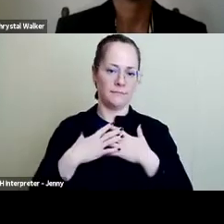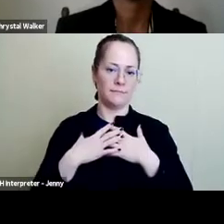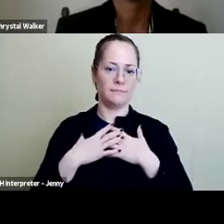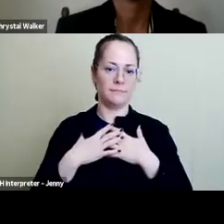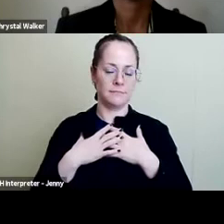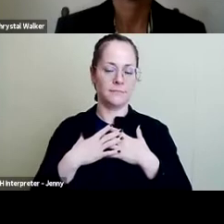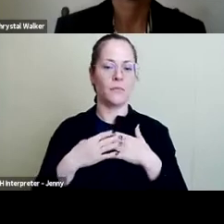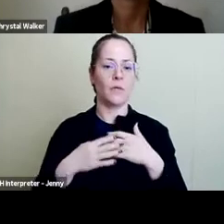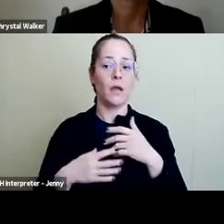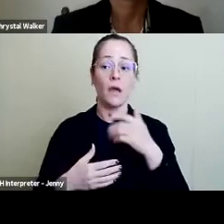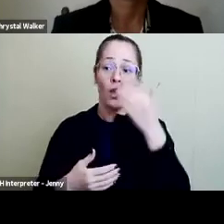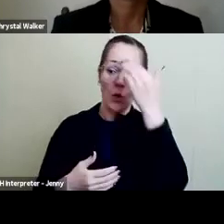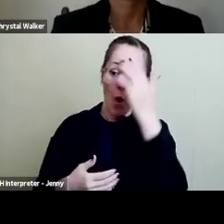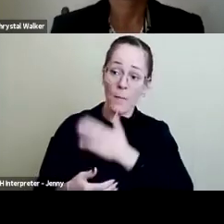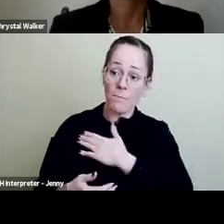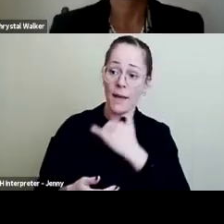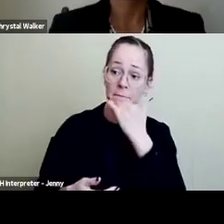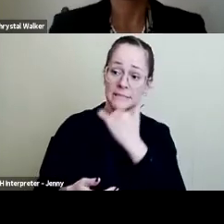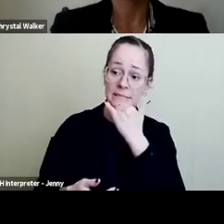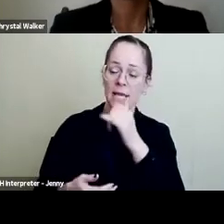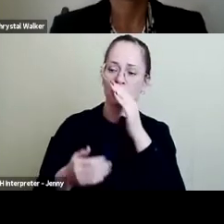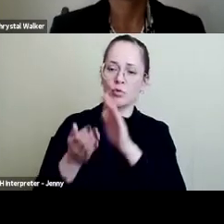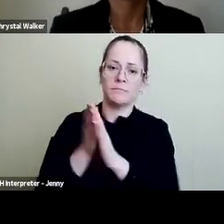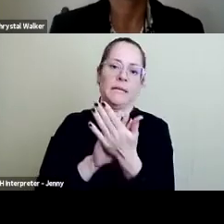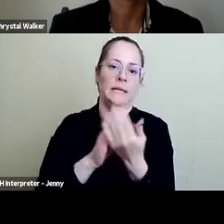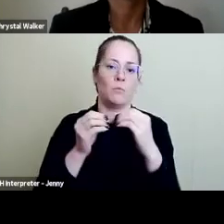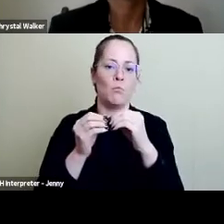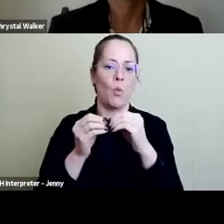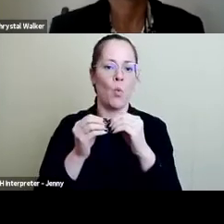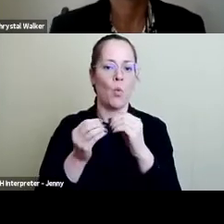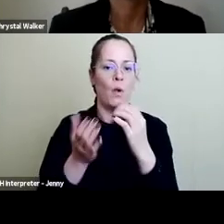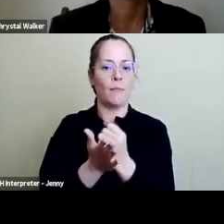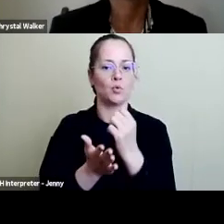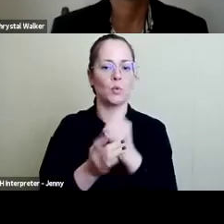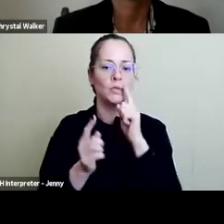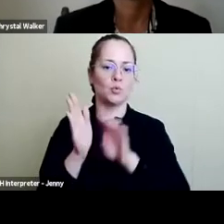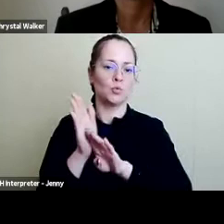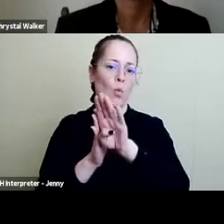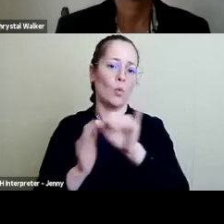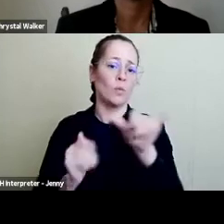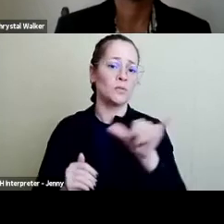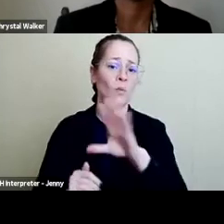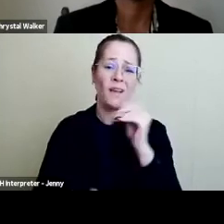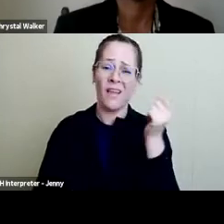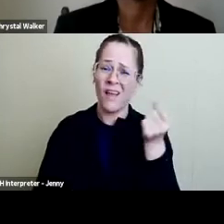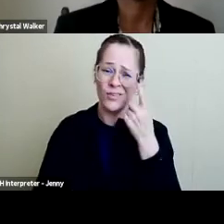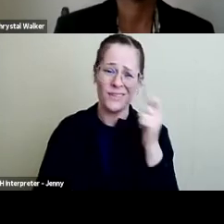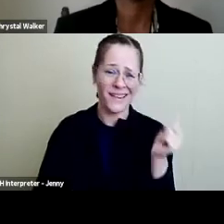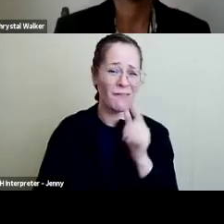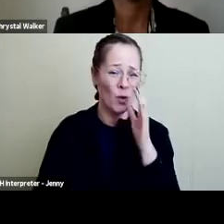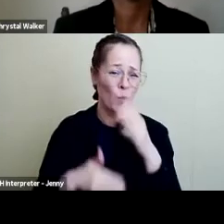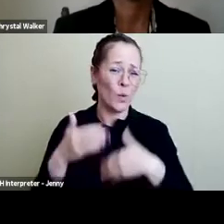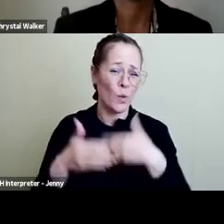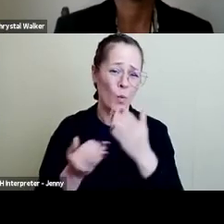using mistakes or obstacles as opportunities for growth and development, and understanding that everyone goes through that. No one